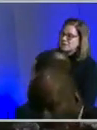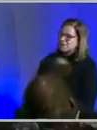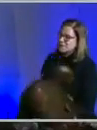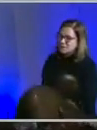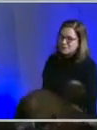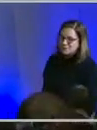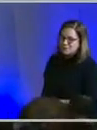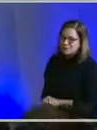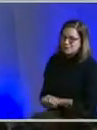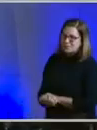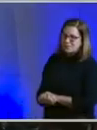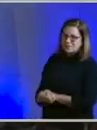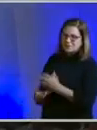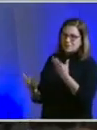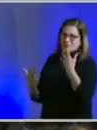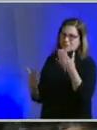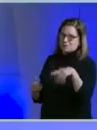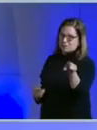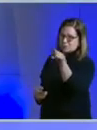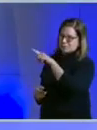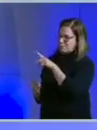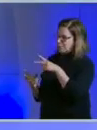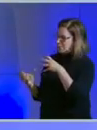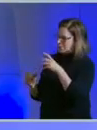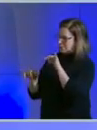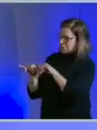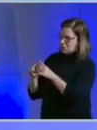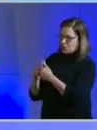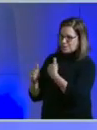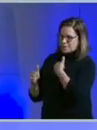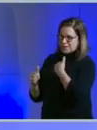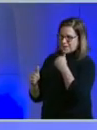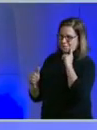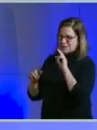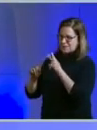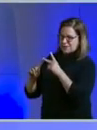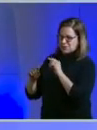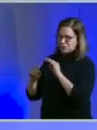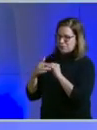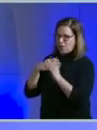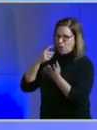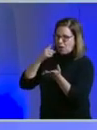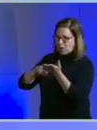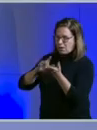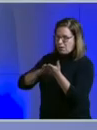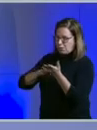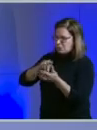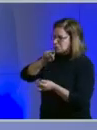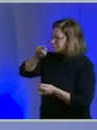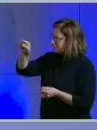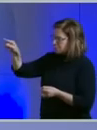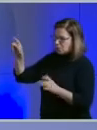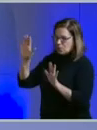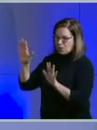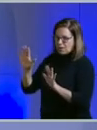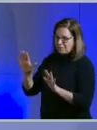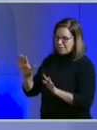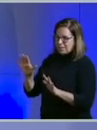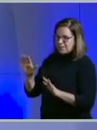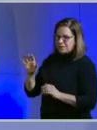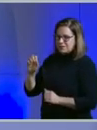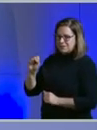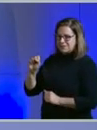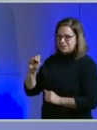Thank you very much. I also want to acknowledge my wonderful senior team.